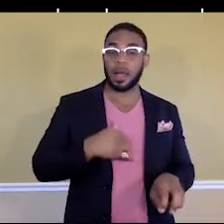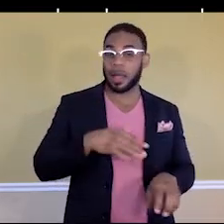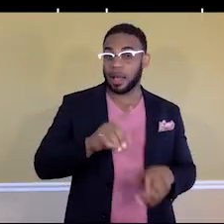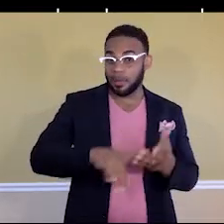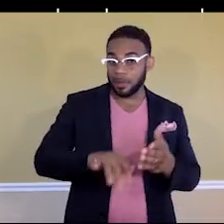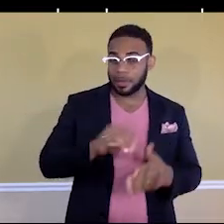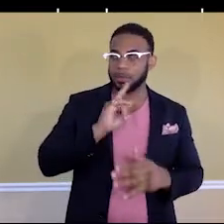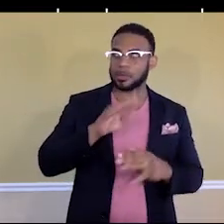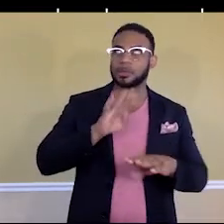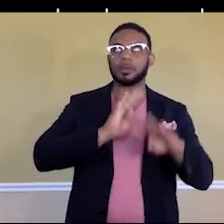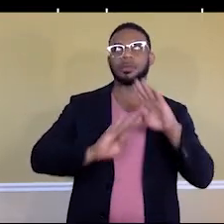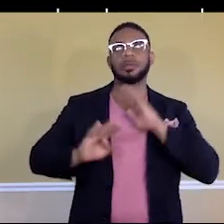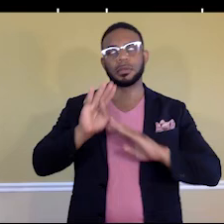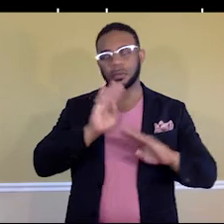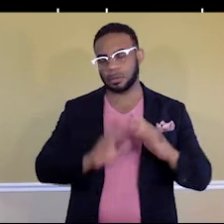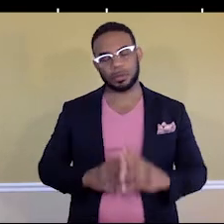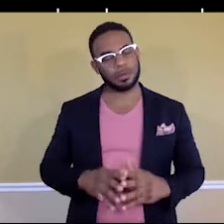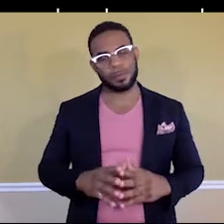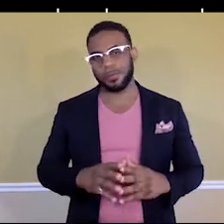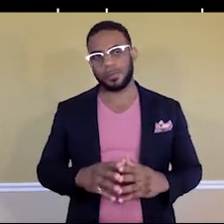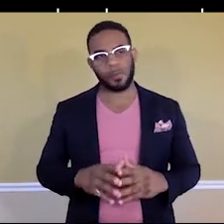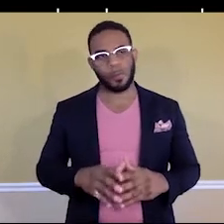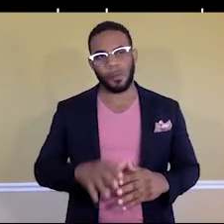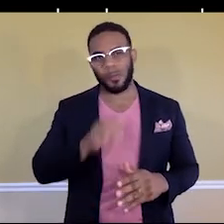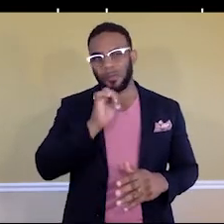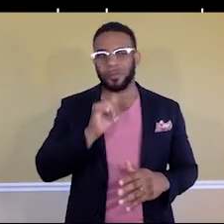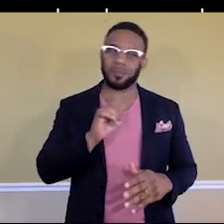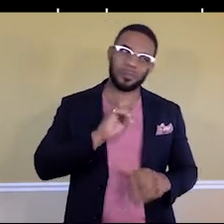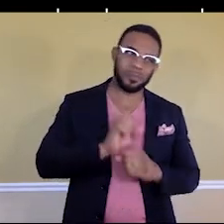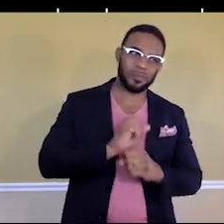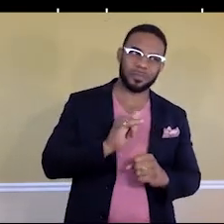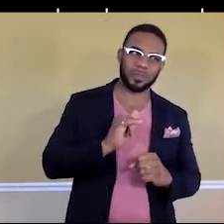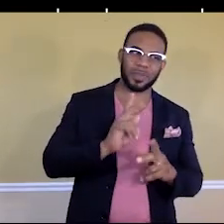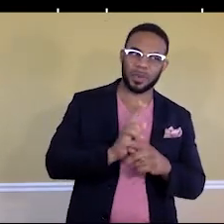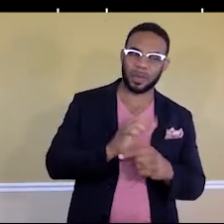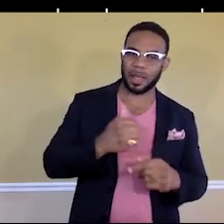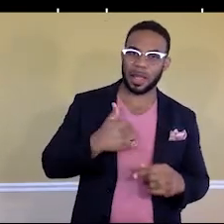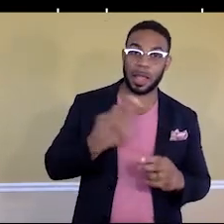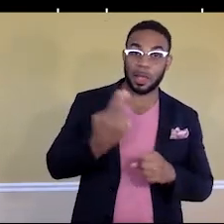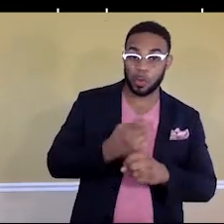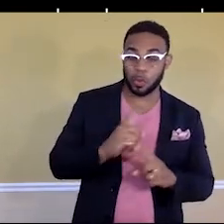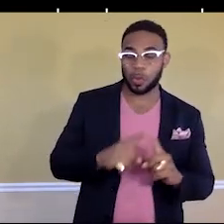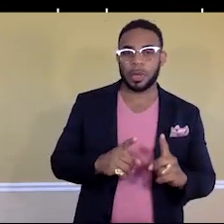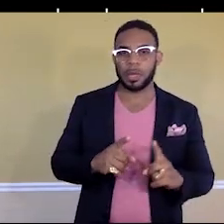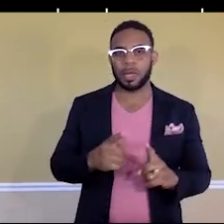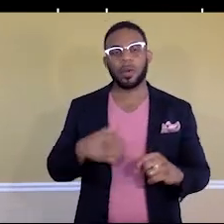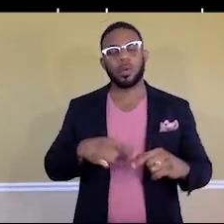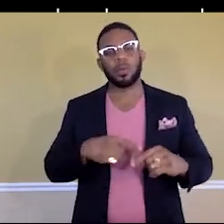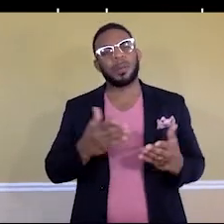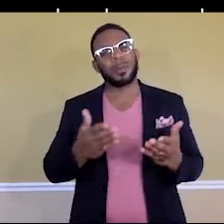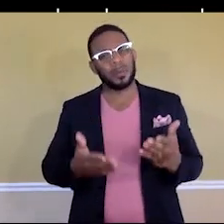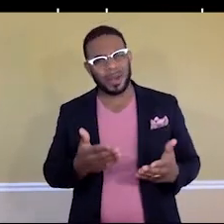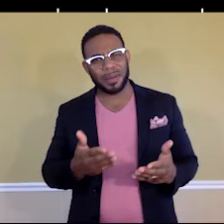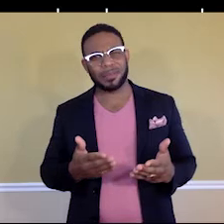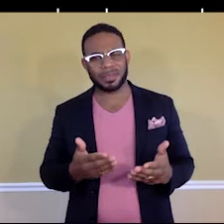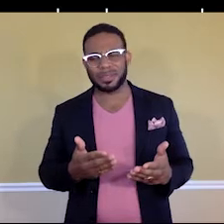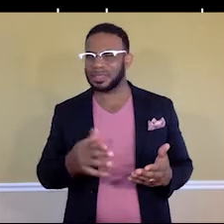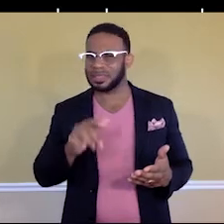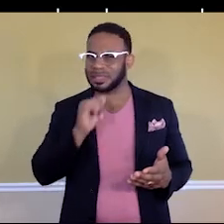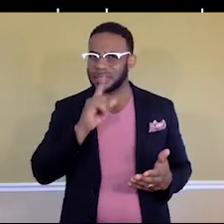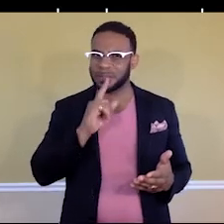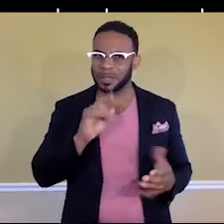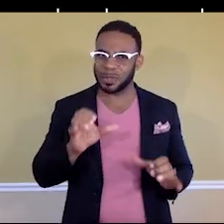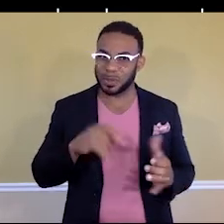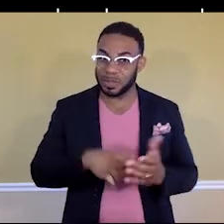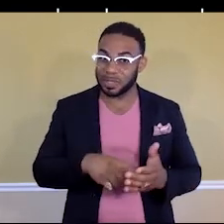this very frustrating. Not necessarily that it's a product I've used, but we probably should not